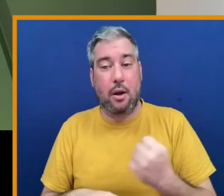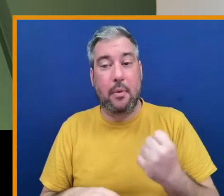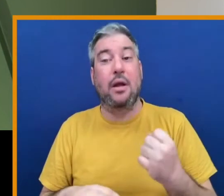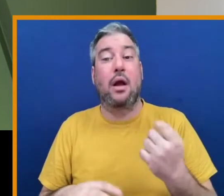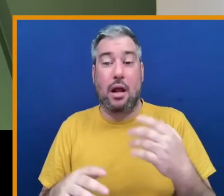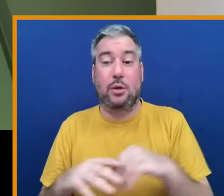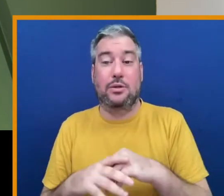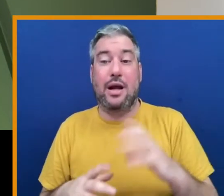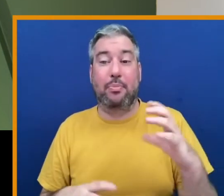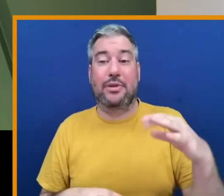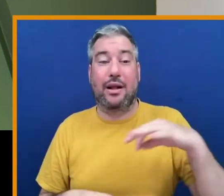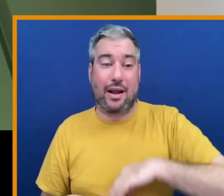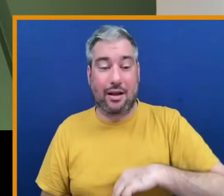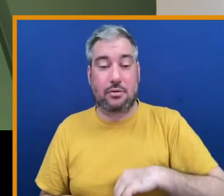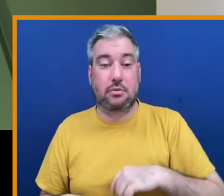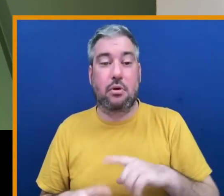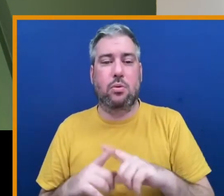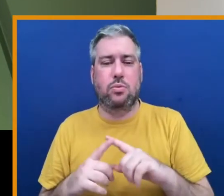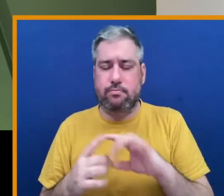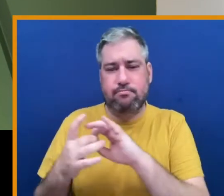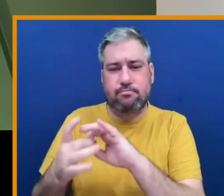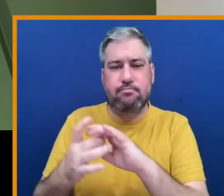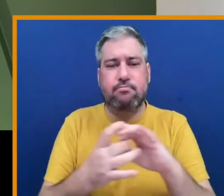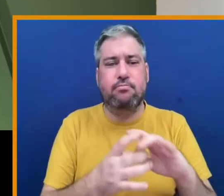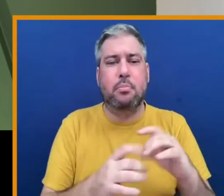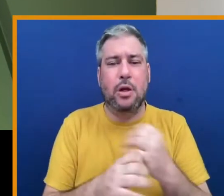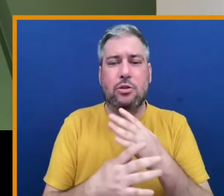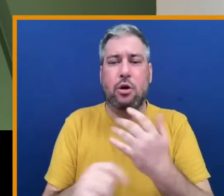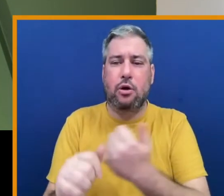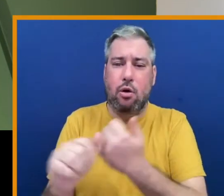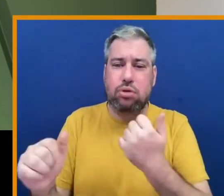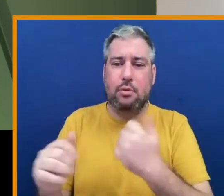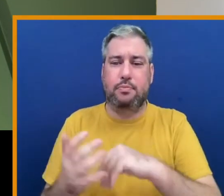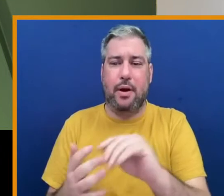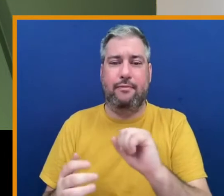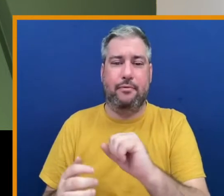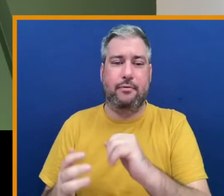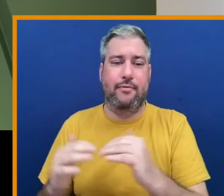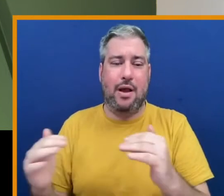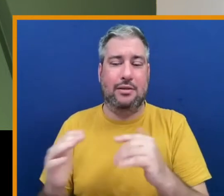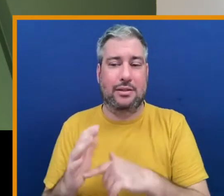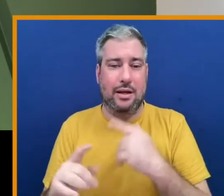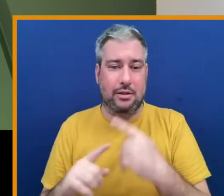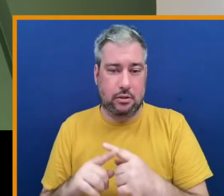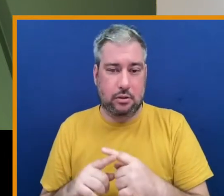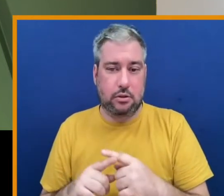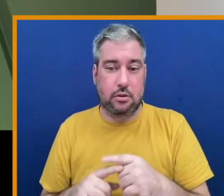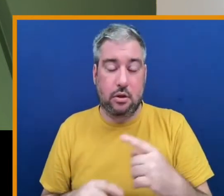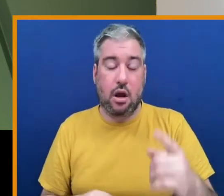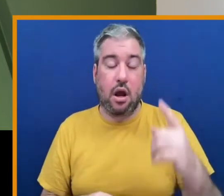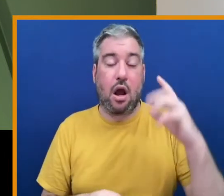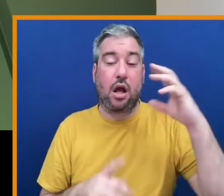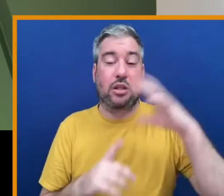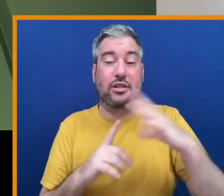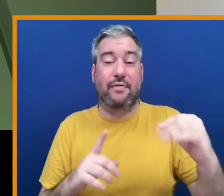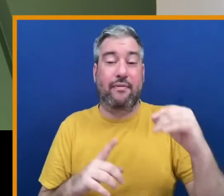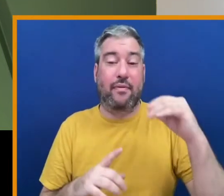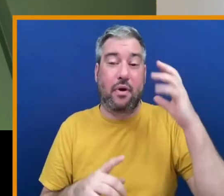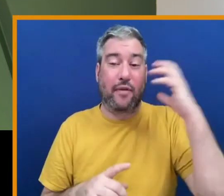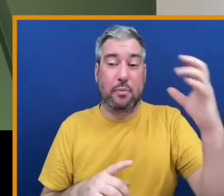the Conservative government is failing our young people. It's failing British people who live on low incomes. Please show that the Lib Dems won't fail